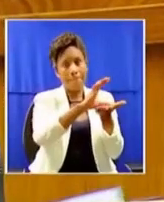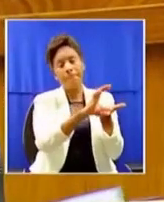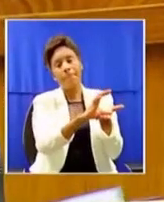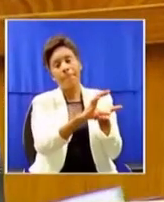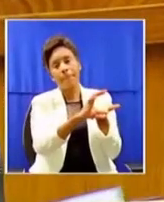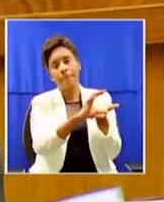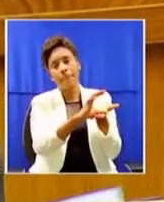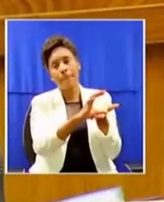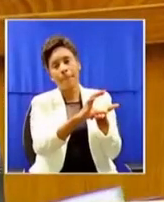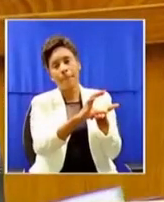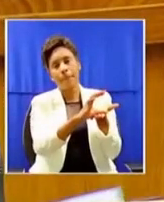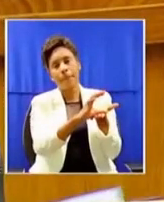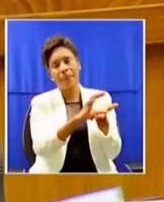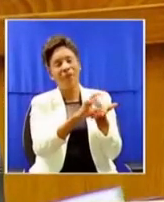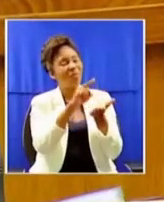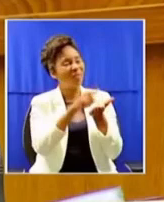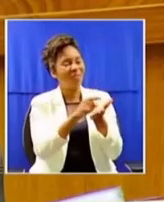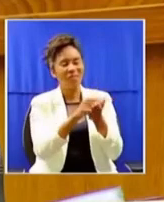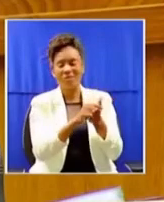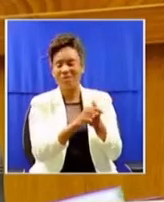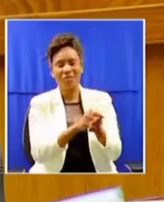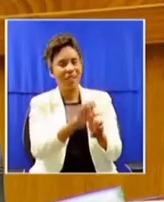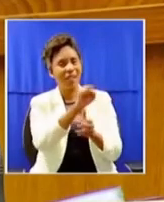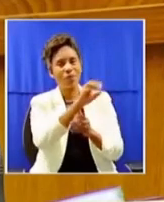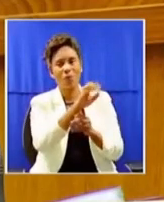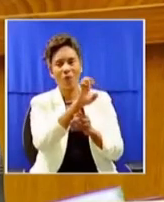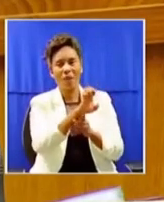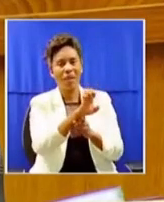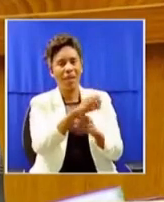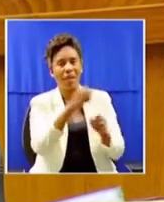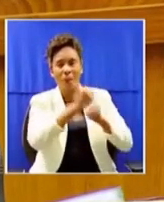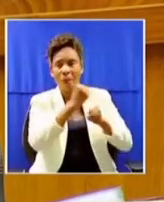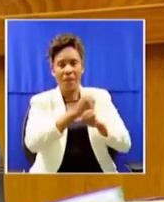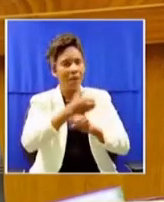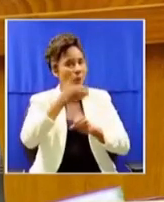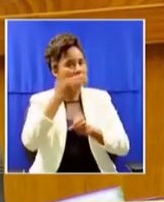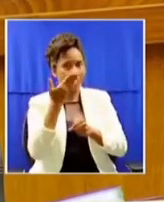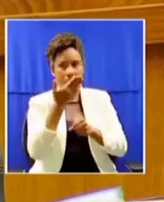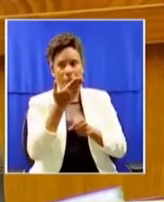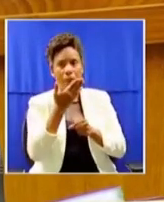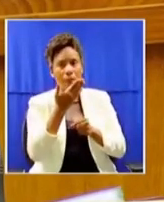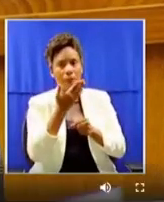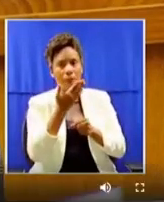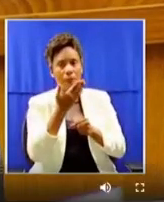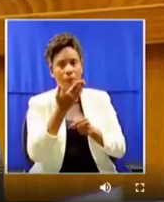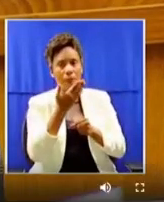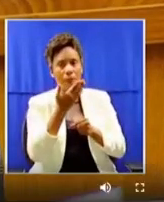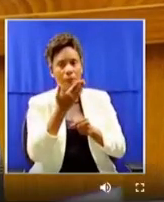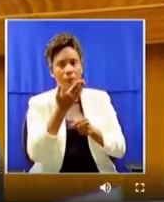inefficient, non-functional state-owned enterprises has to be reconsidered.